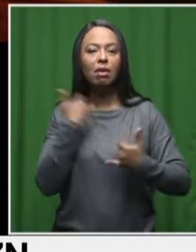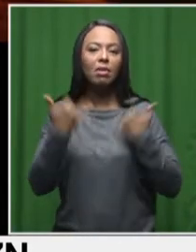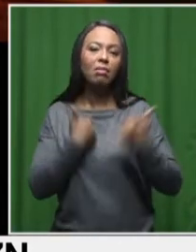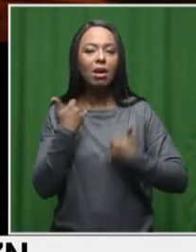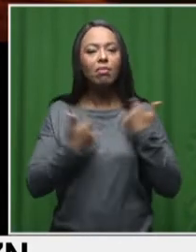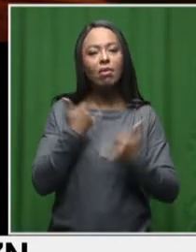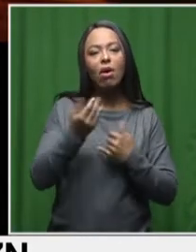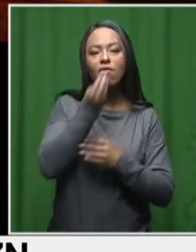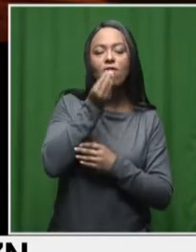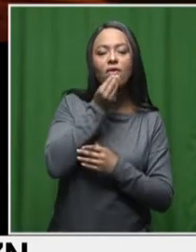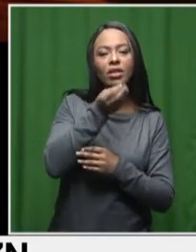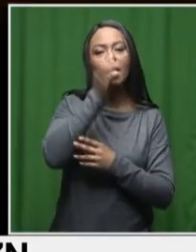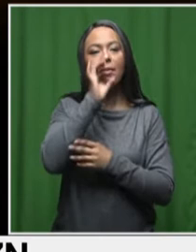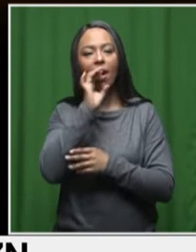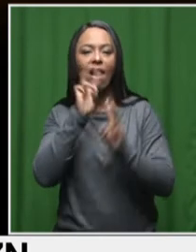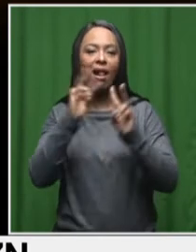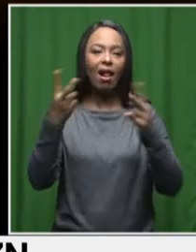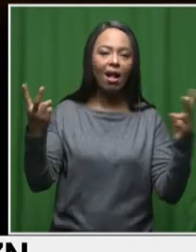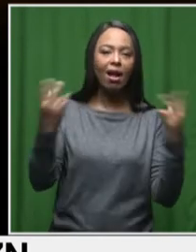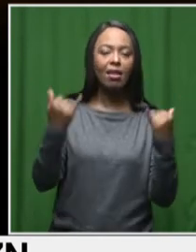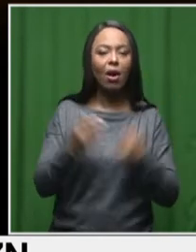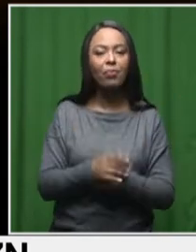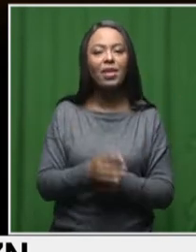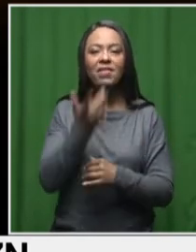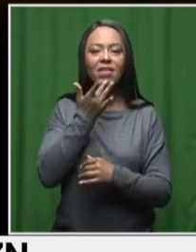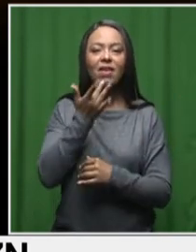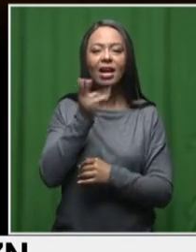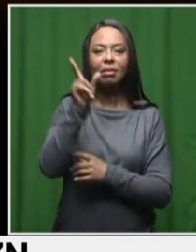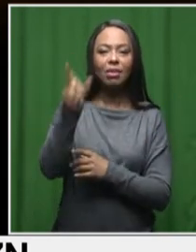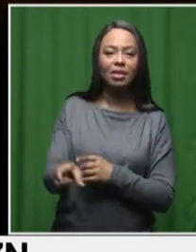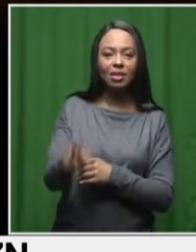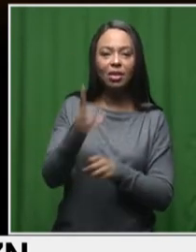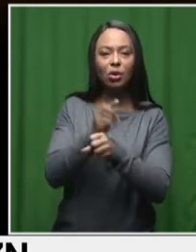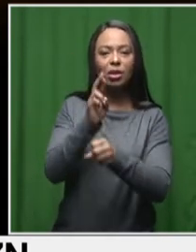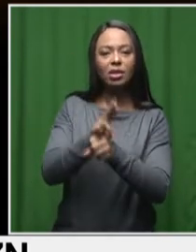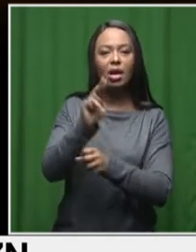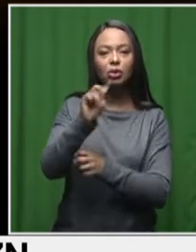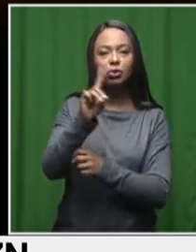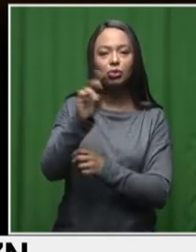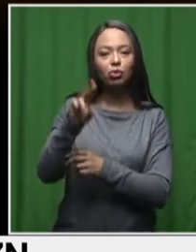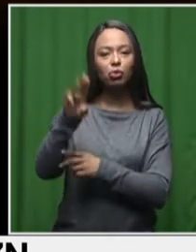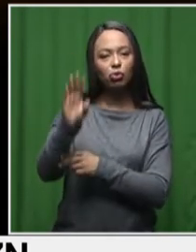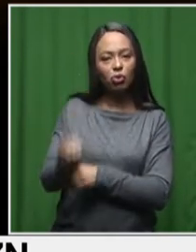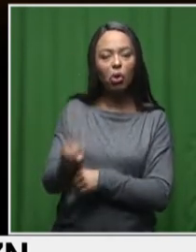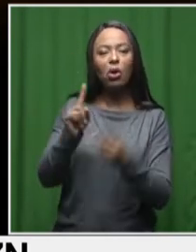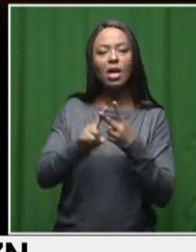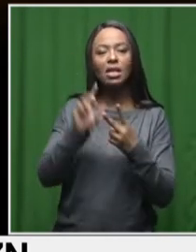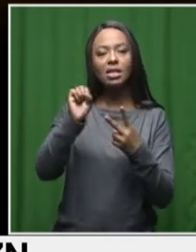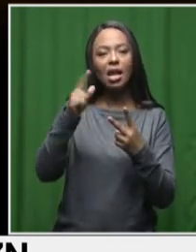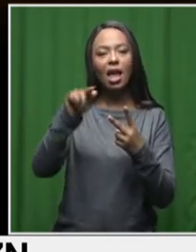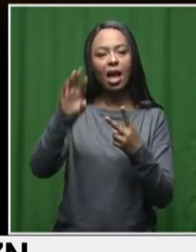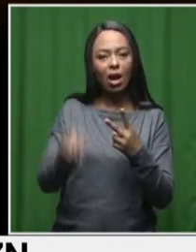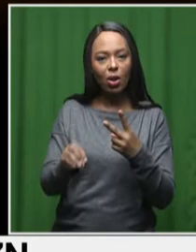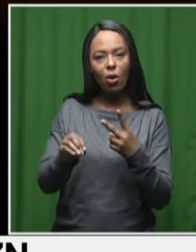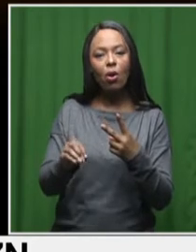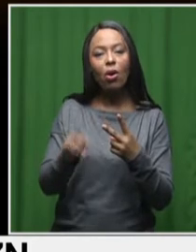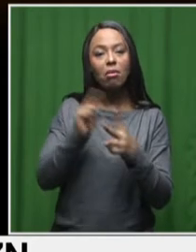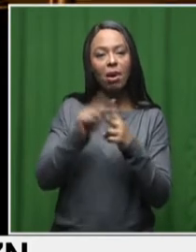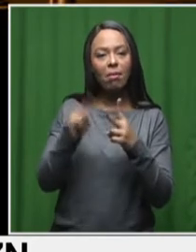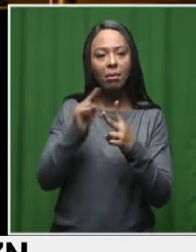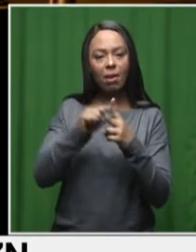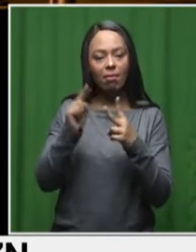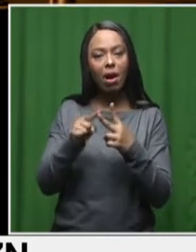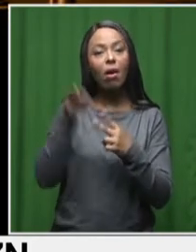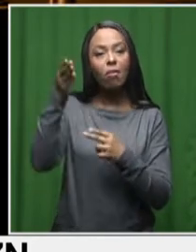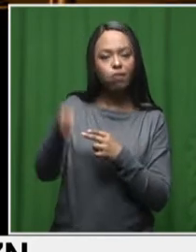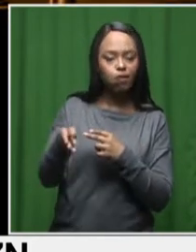drinks from their favorite artists such as Dr. Nduduzo Makatini, Selaelo Solota, and Japan's Yayoi Ikawa, to name a few.